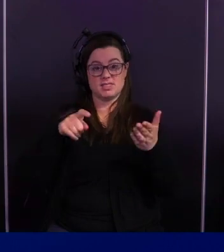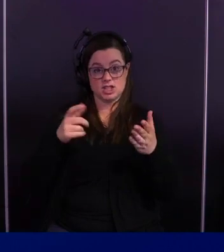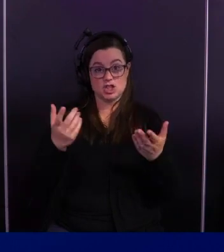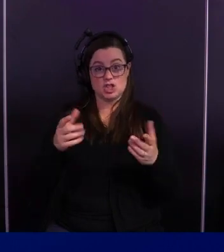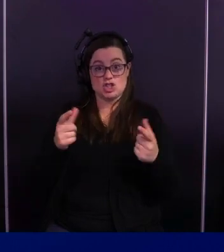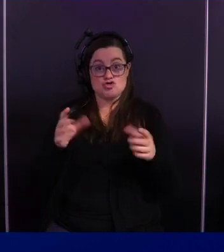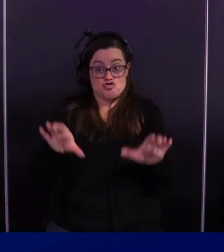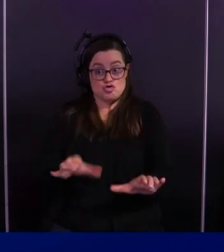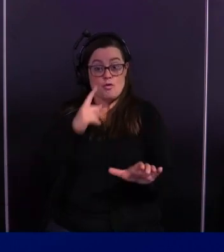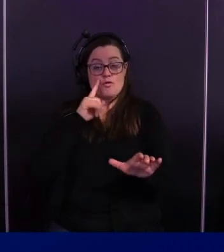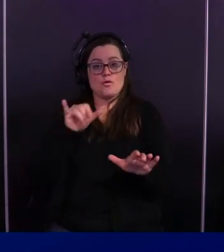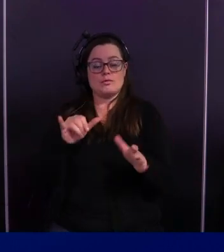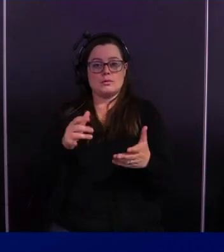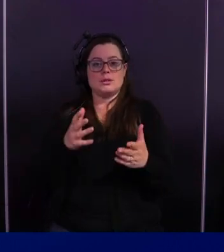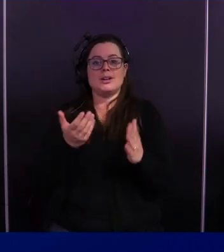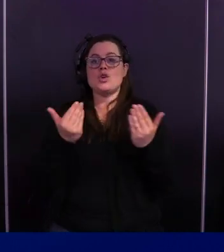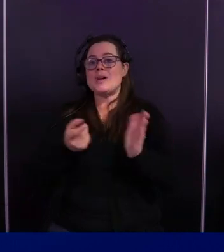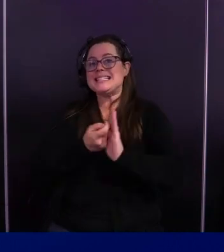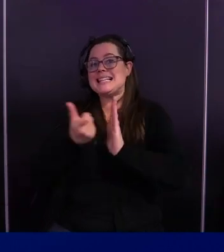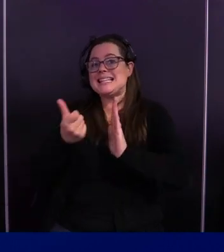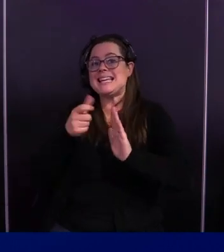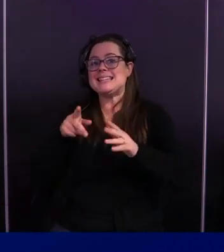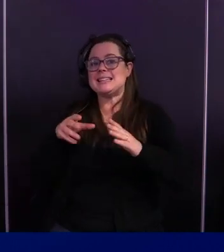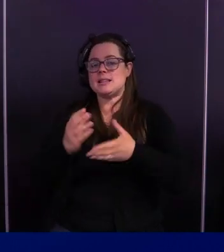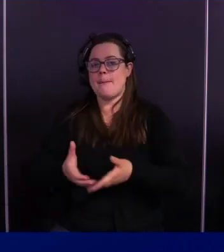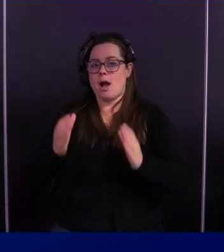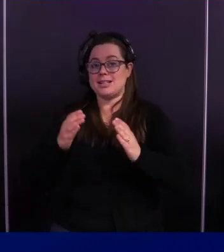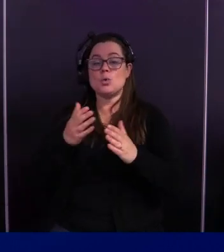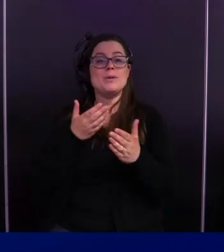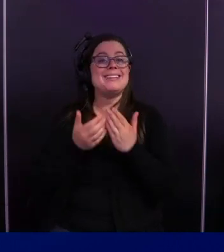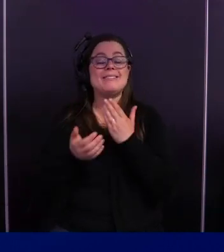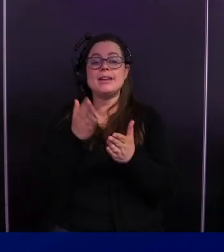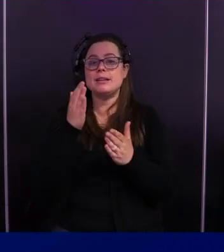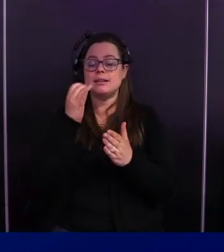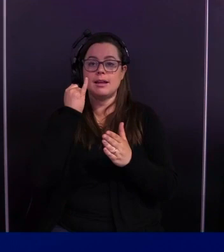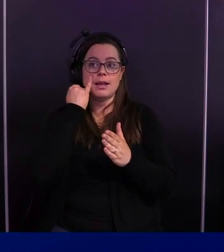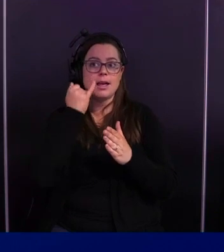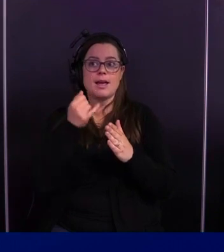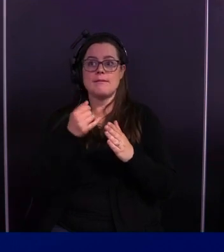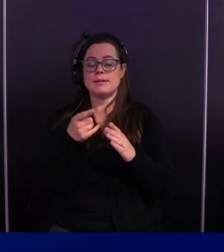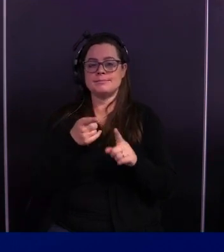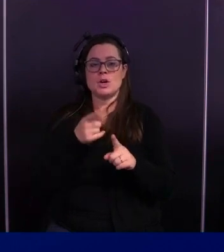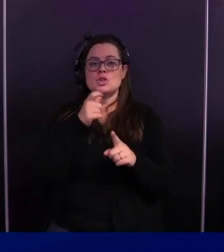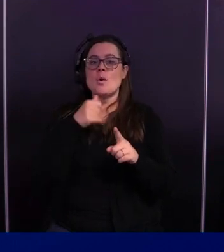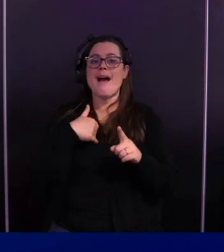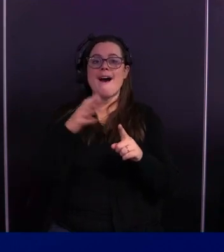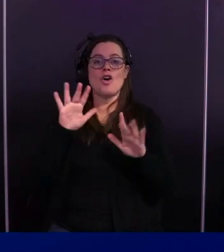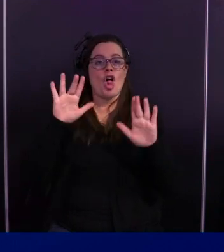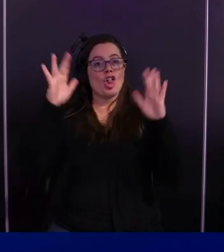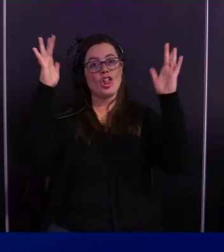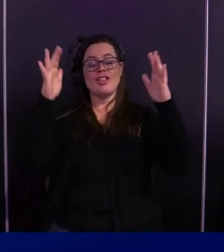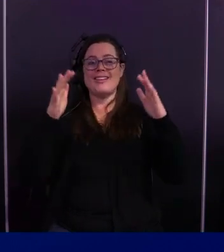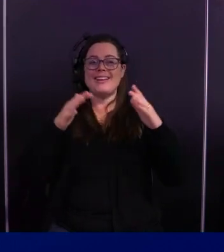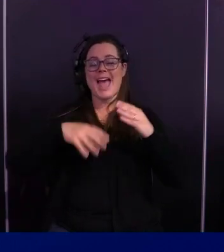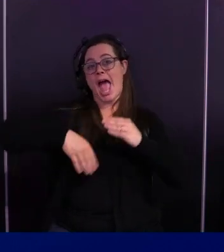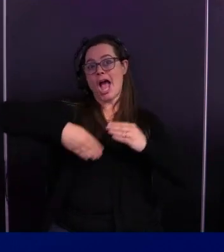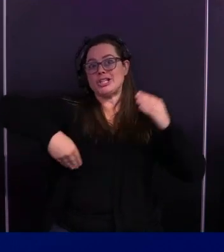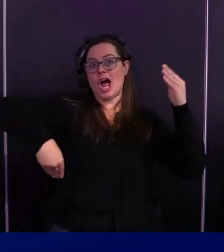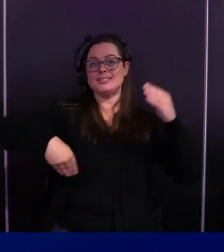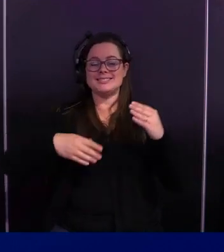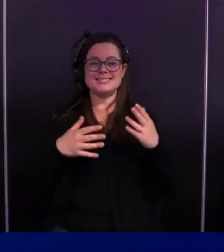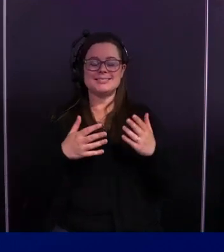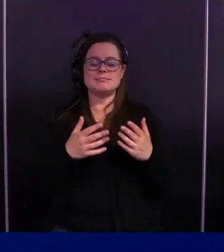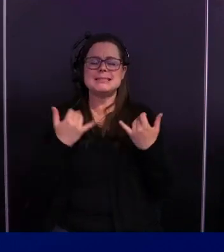action to be able to then go and delete that bucket. So even if you don't have the all the bells and whistles, so to speak, you